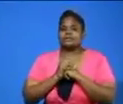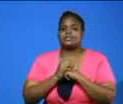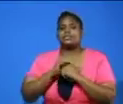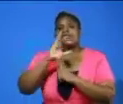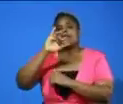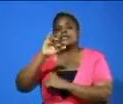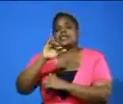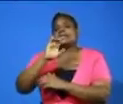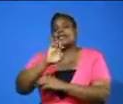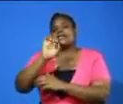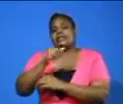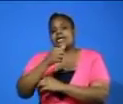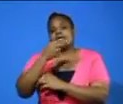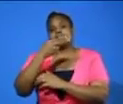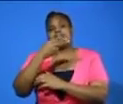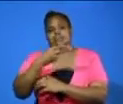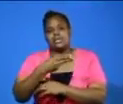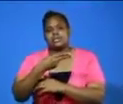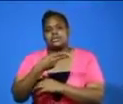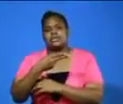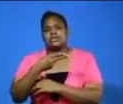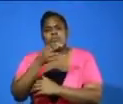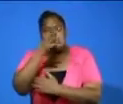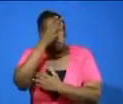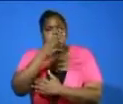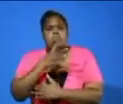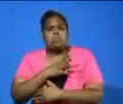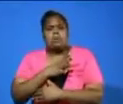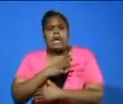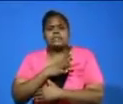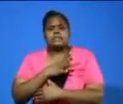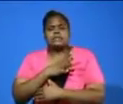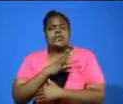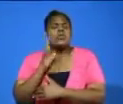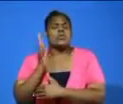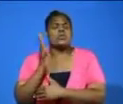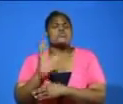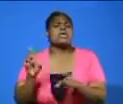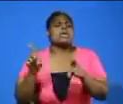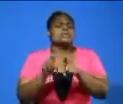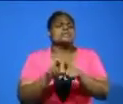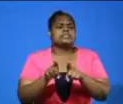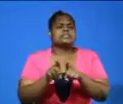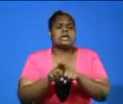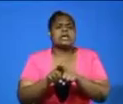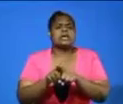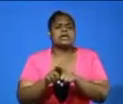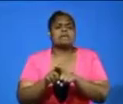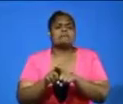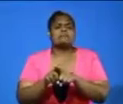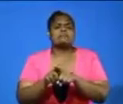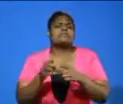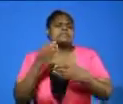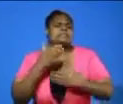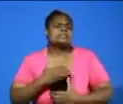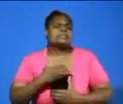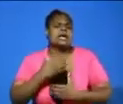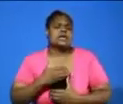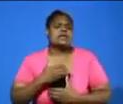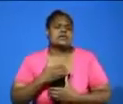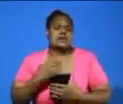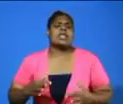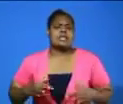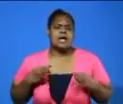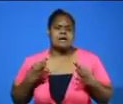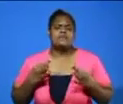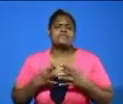Elijah was a man subject to like passions, but the divine purpose was